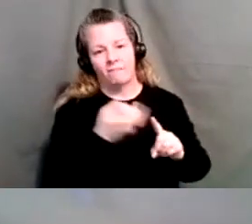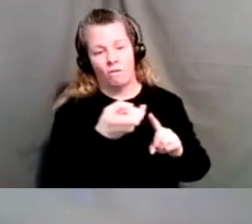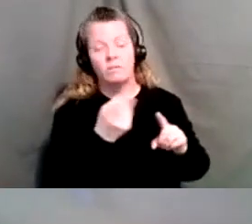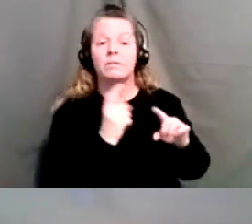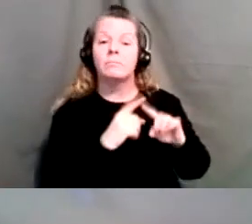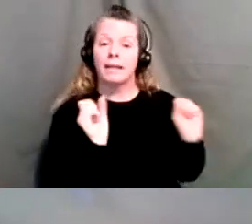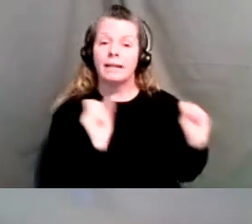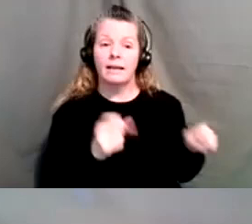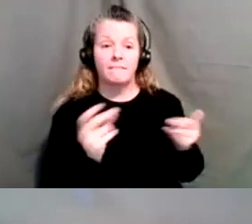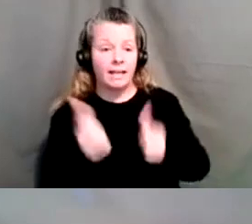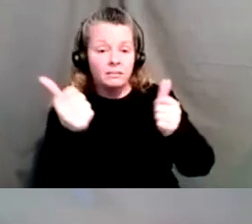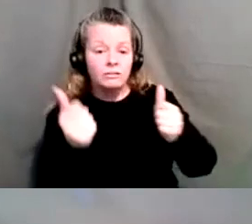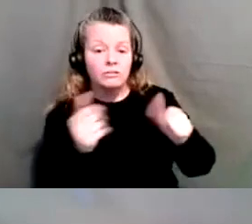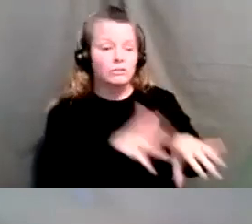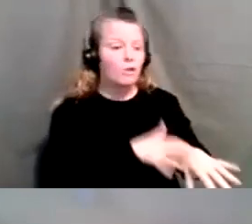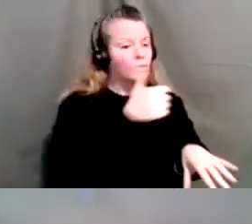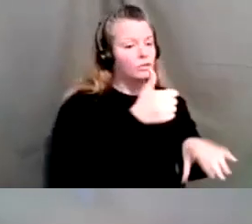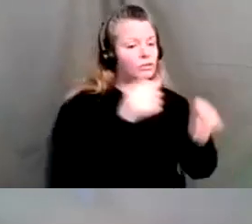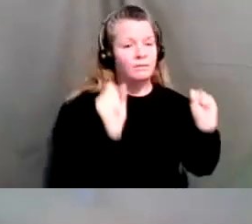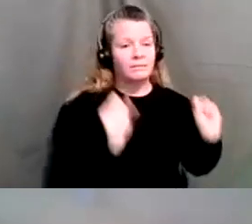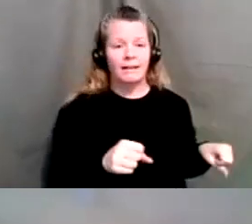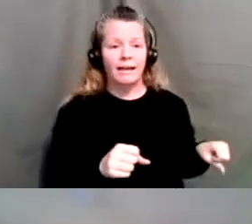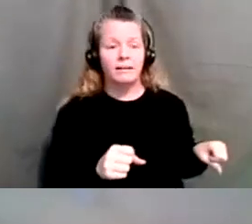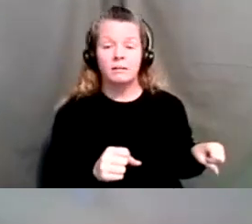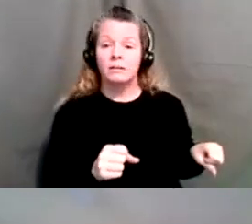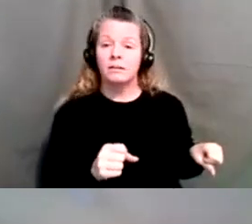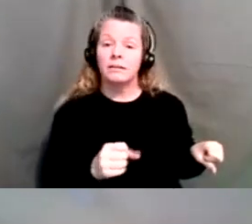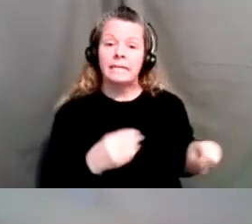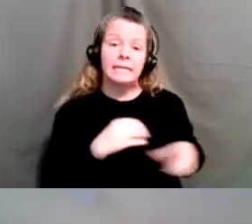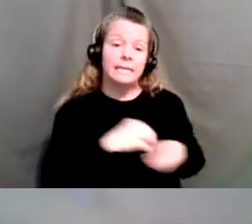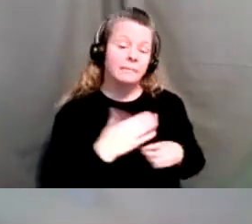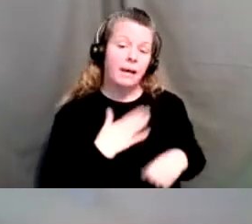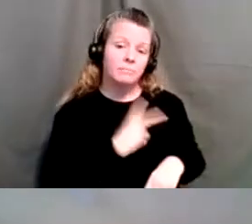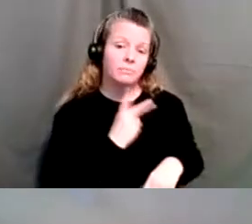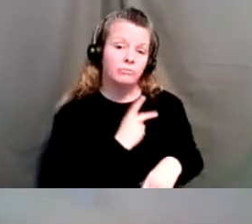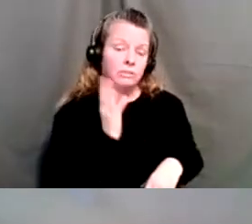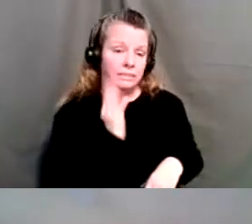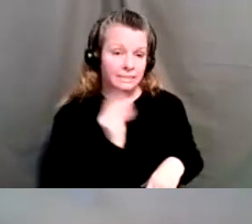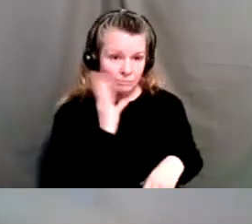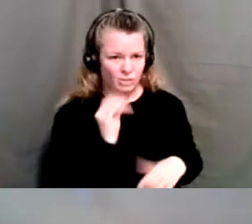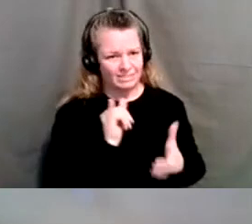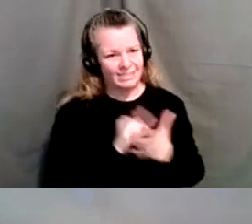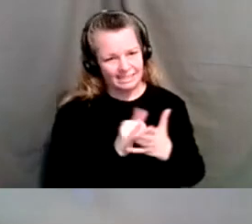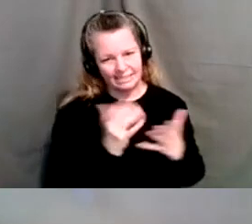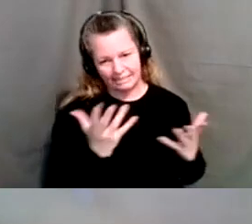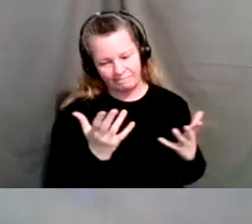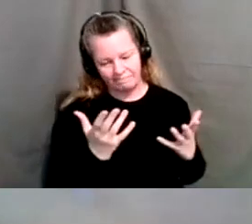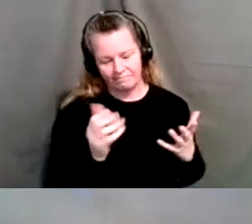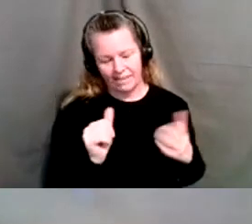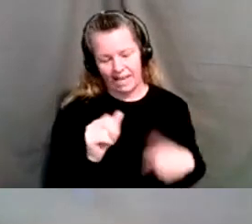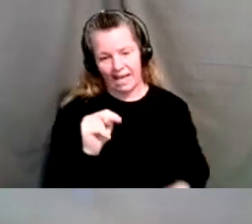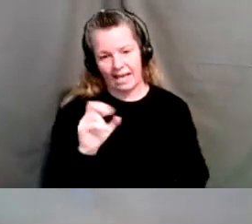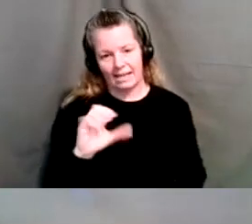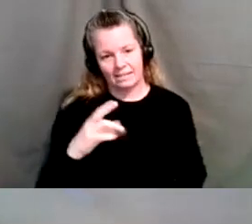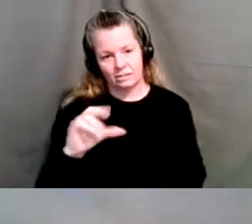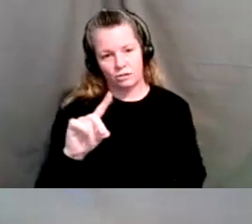can be faster or it could be slower. In my personal experience, and this is anecdotal, but in my personal experience, most people I know